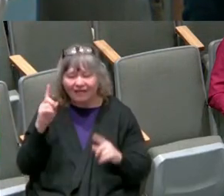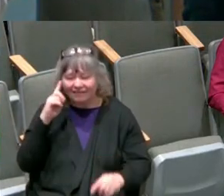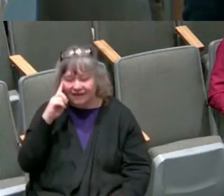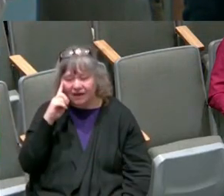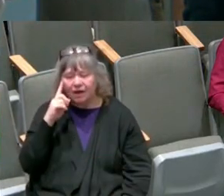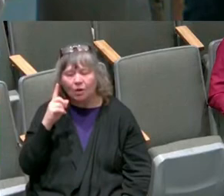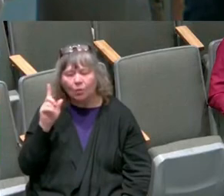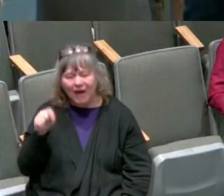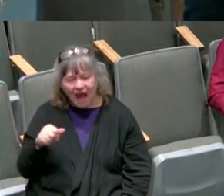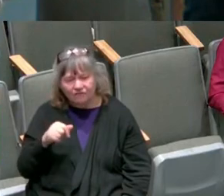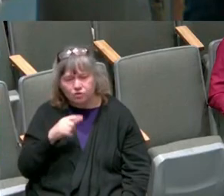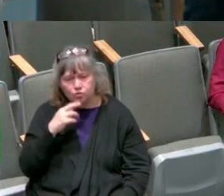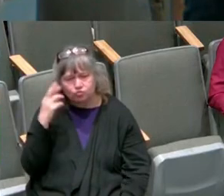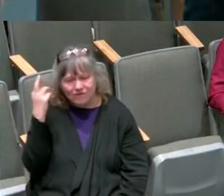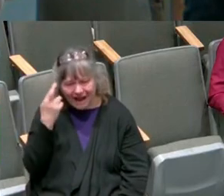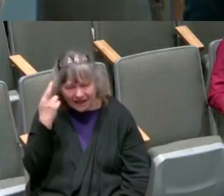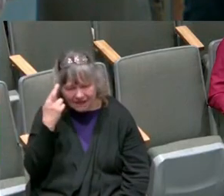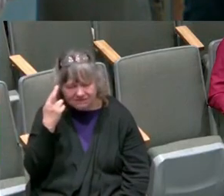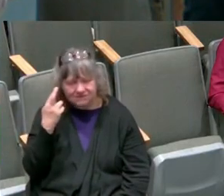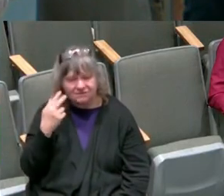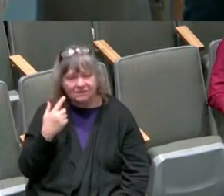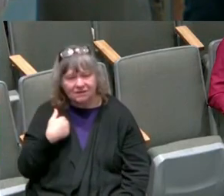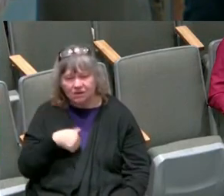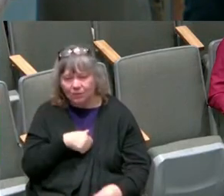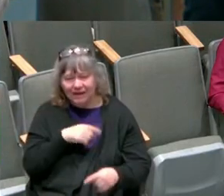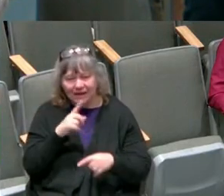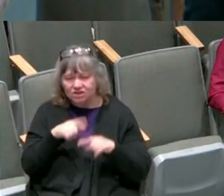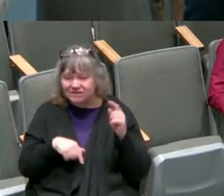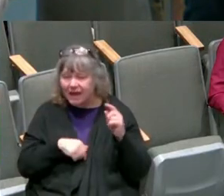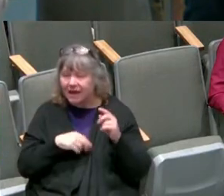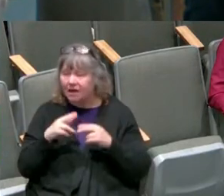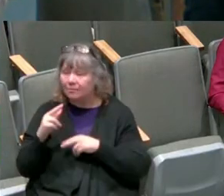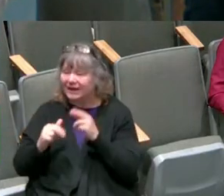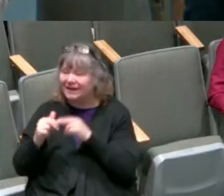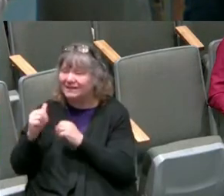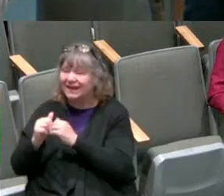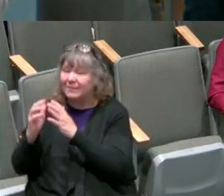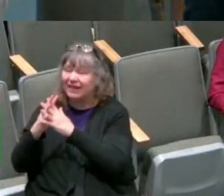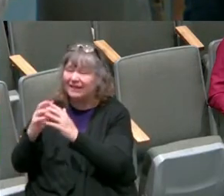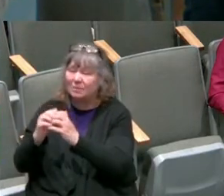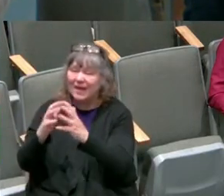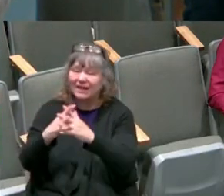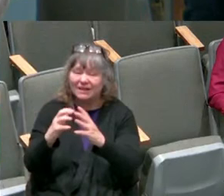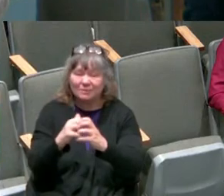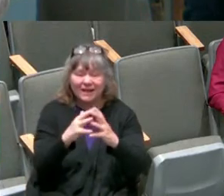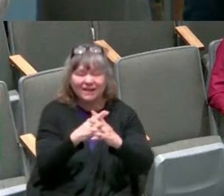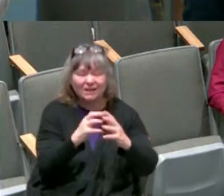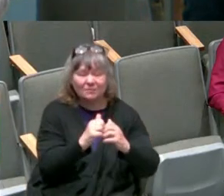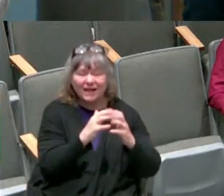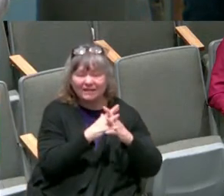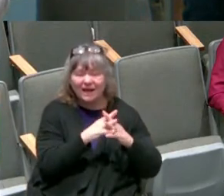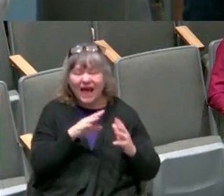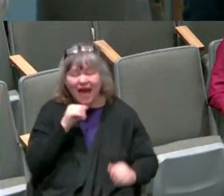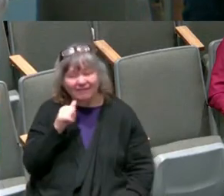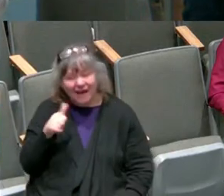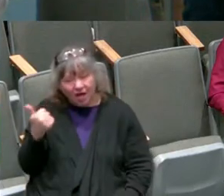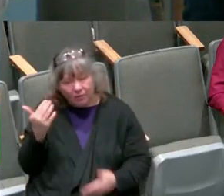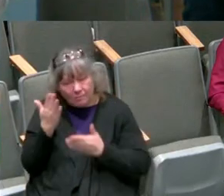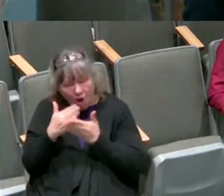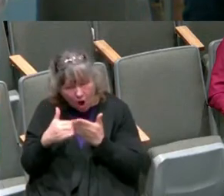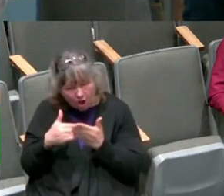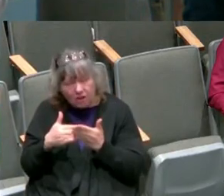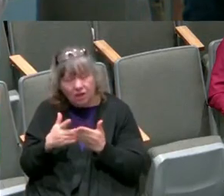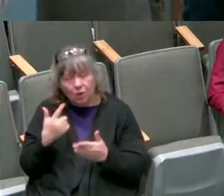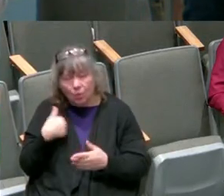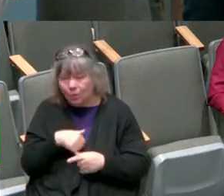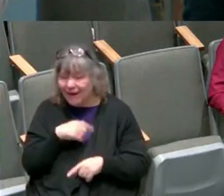think that we have to recognize that we just can't keep building and the other part of this is